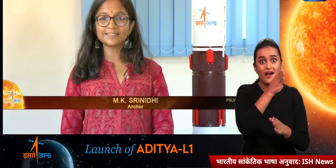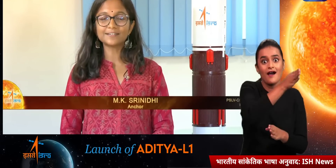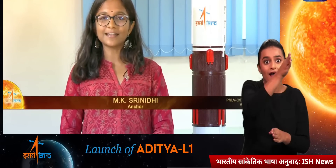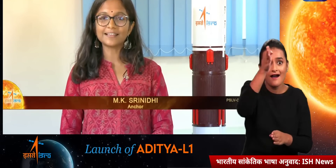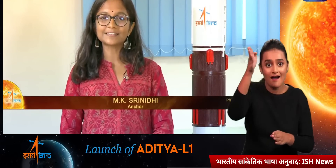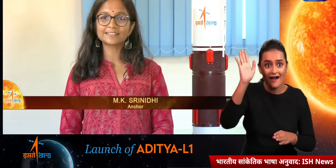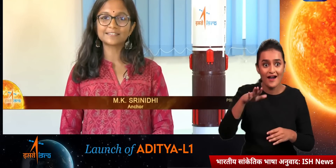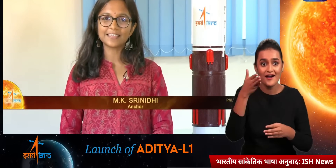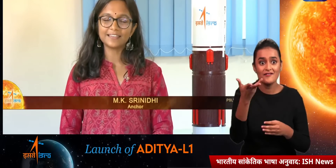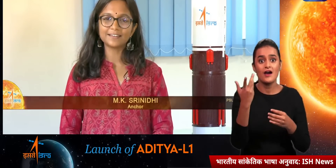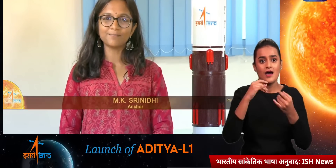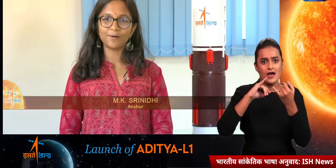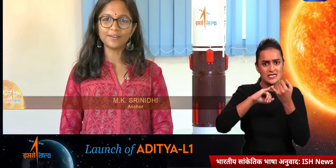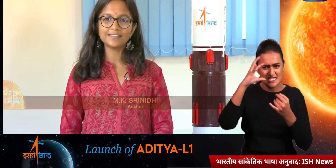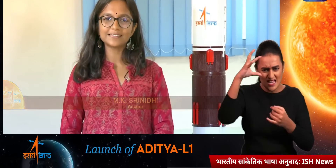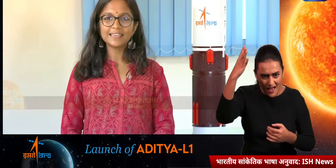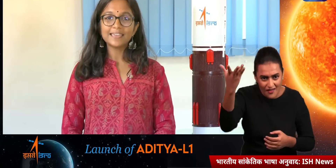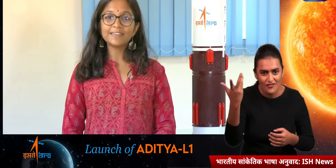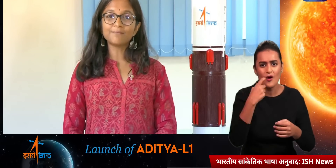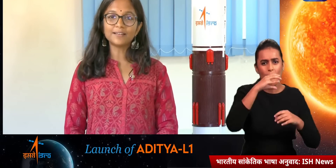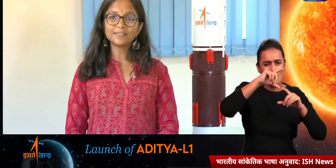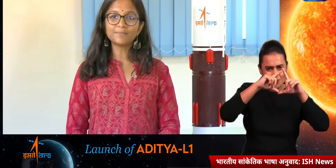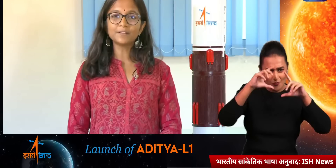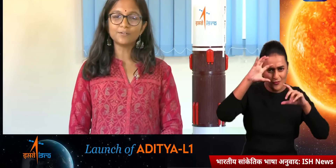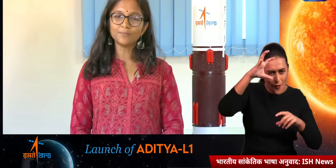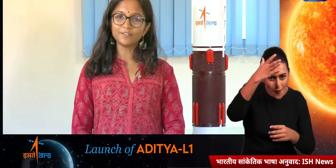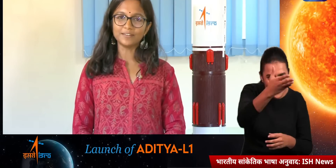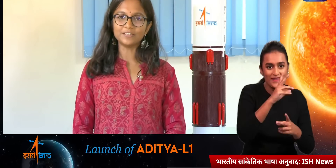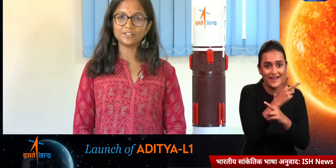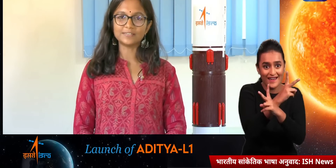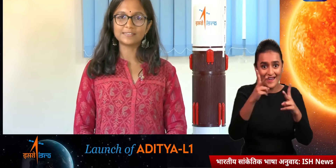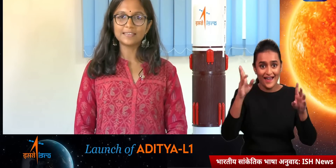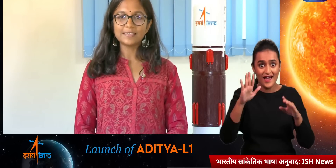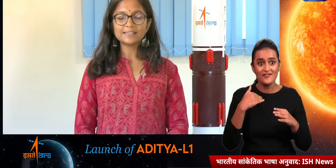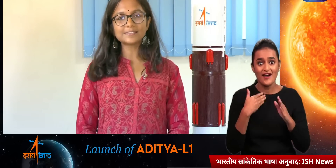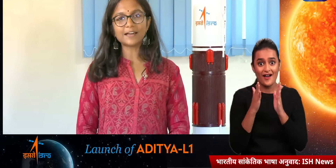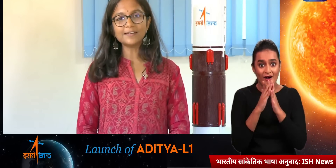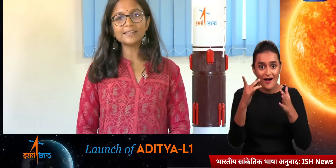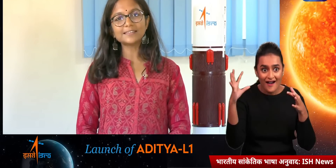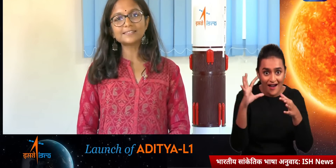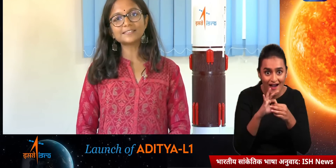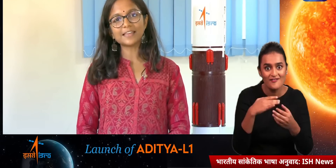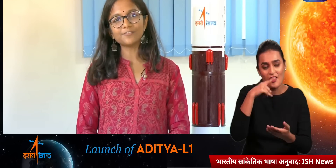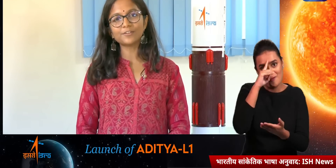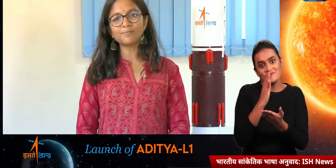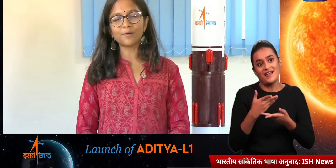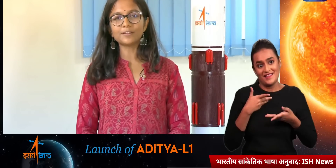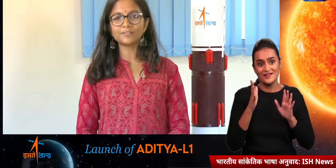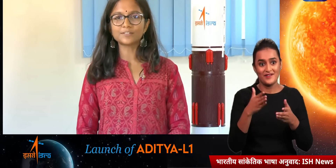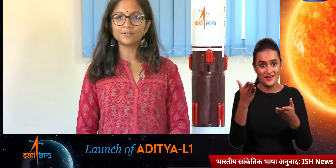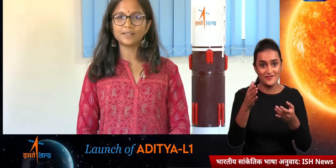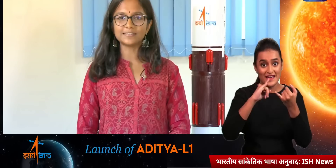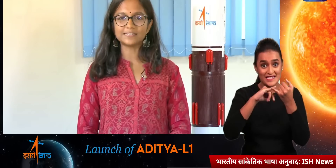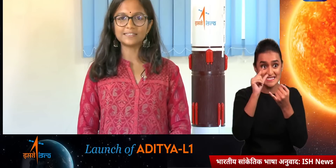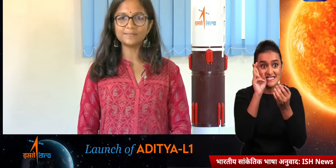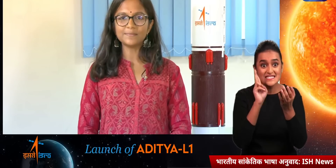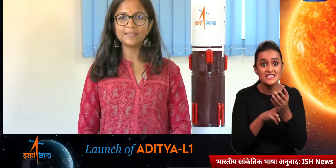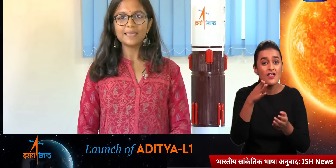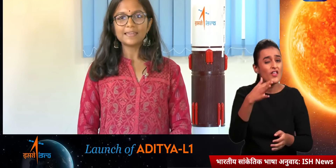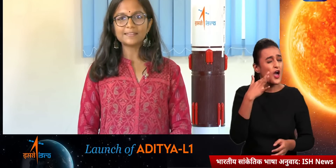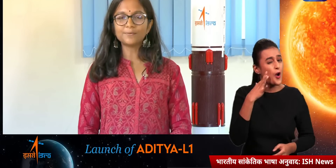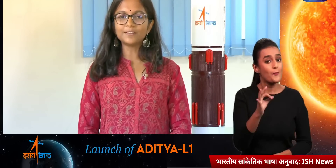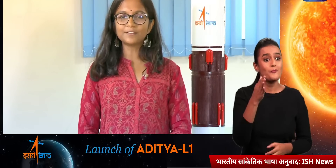are considered as sacred bodies in multiple global religions. The sun is the central body of our solar